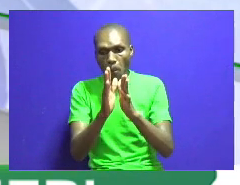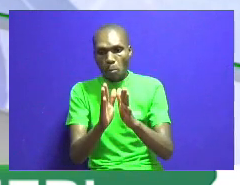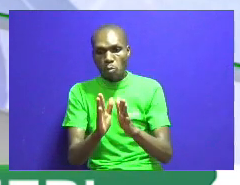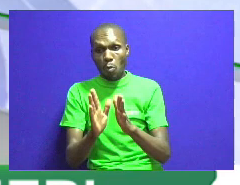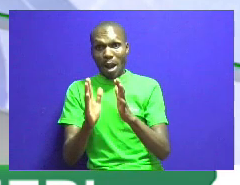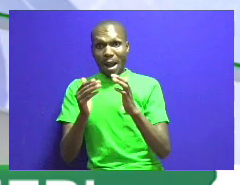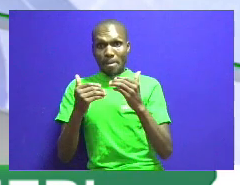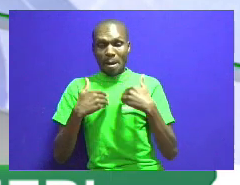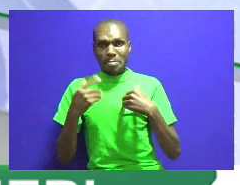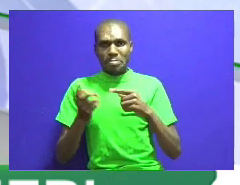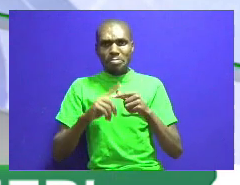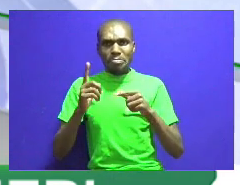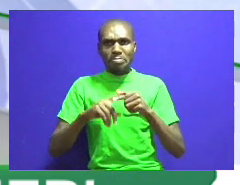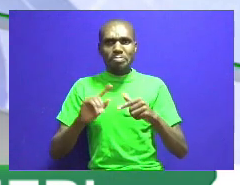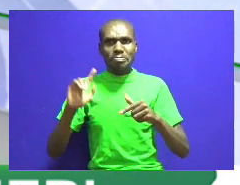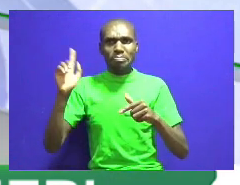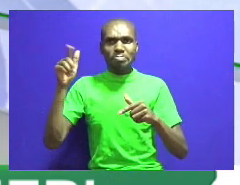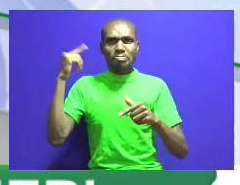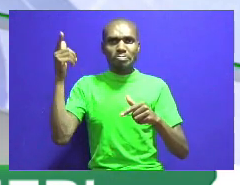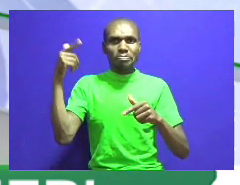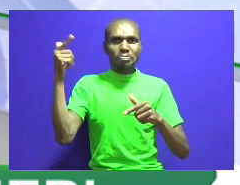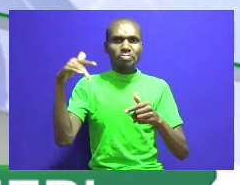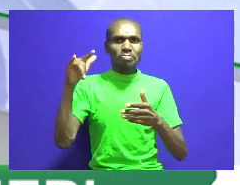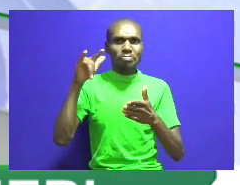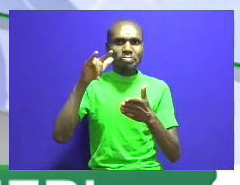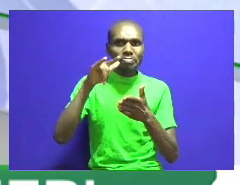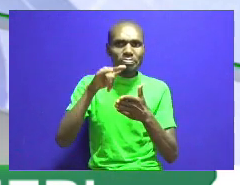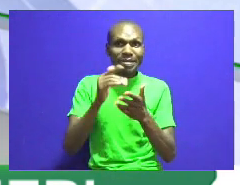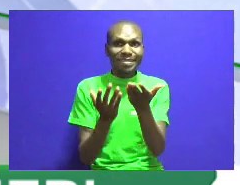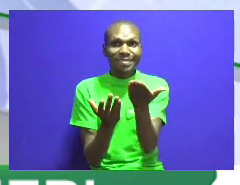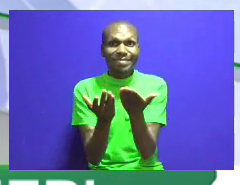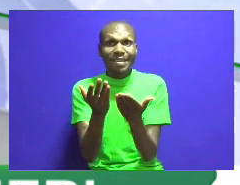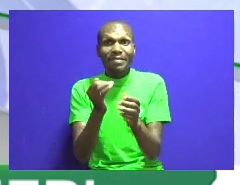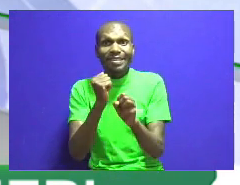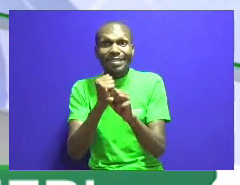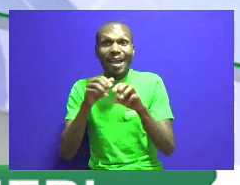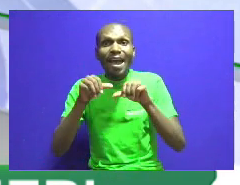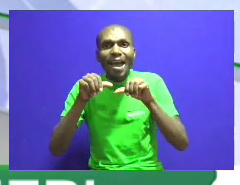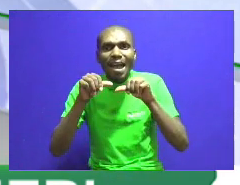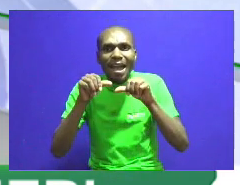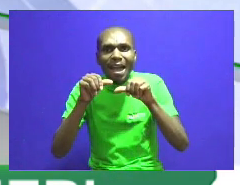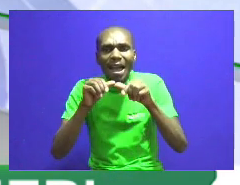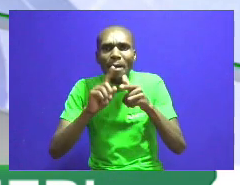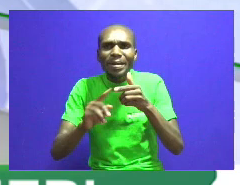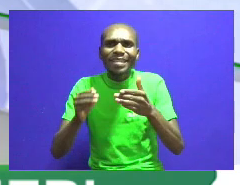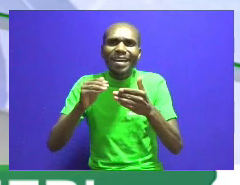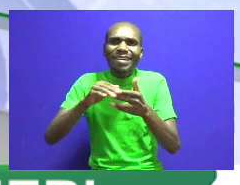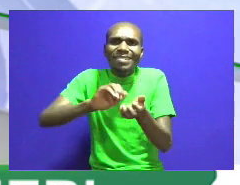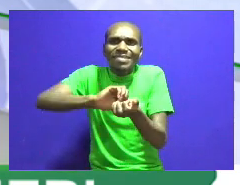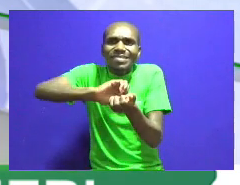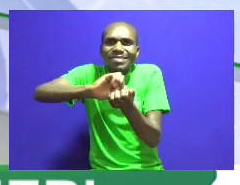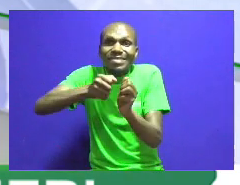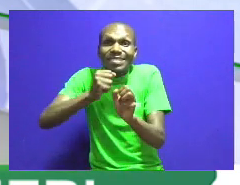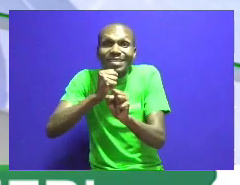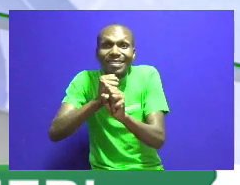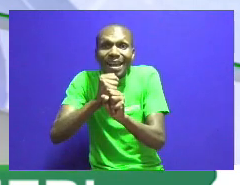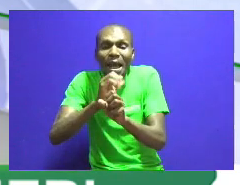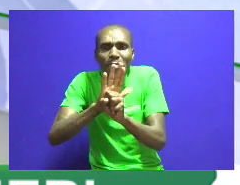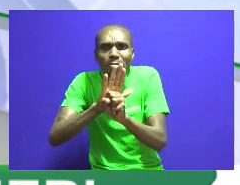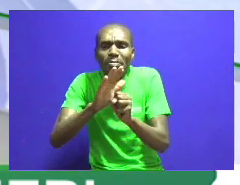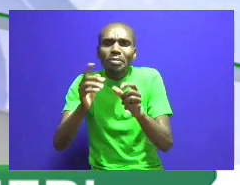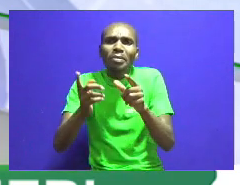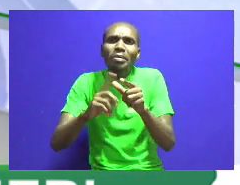anenmono asibiti bichindege asoko enekebna obokoleri ngogendra buli kulende nigo amonchirulio ao abakago